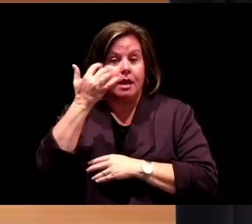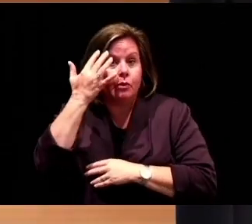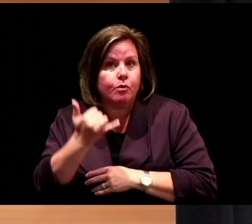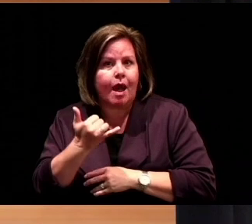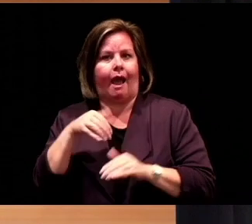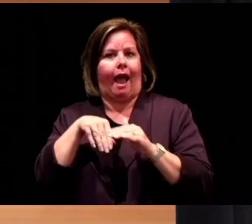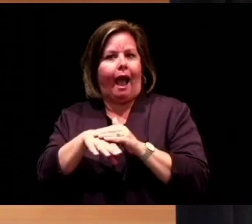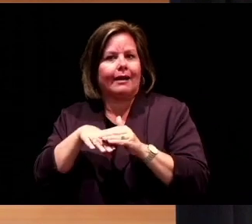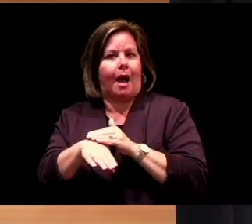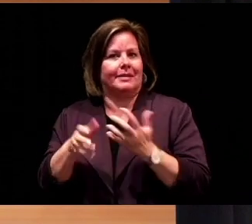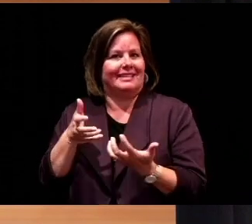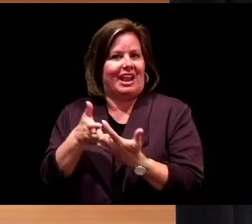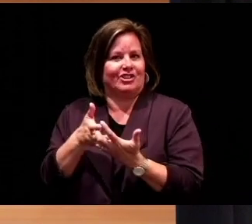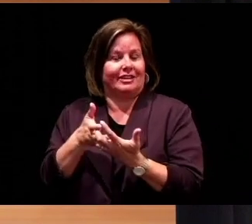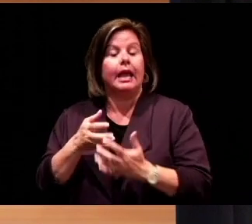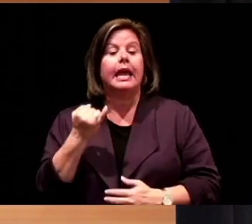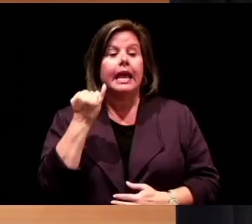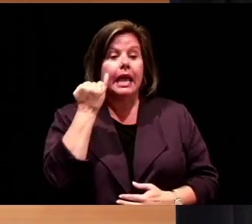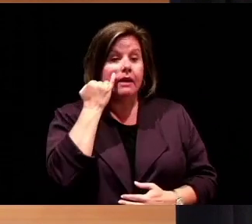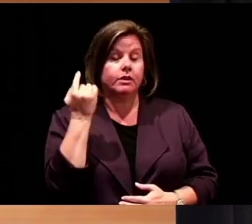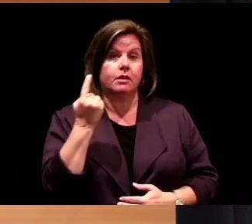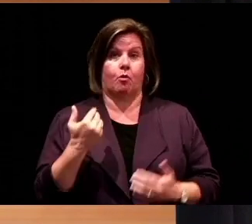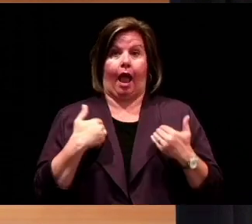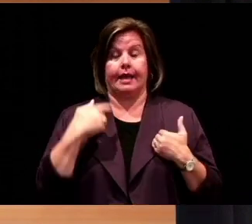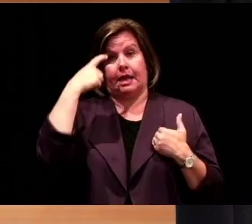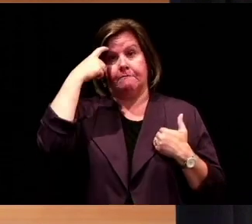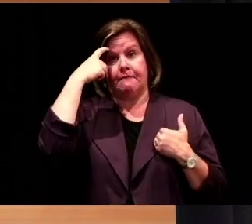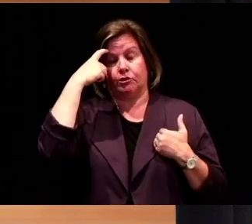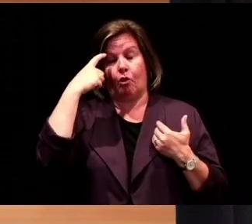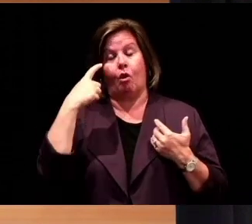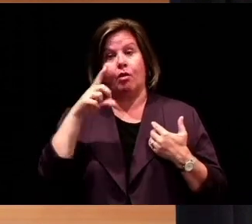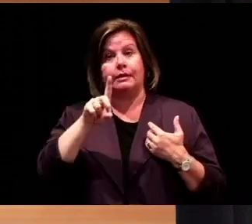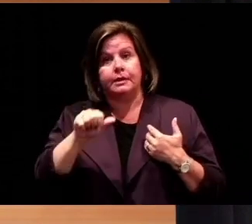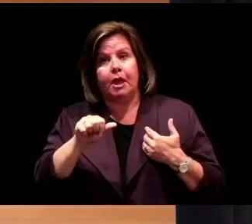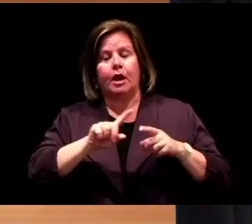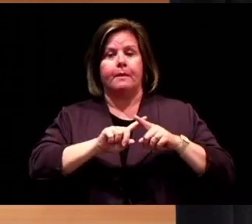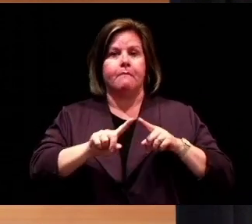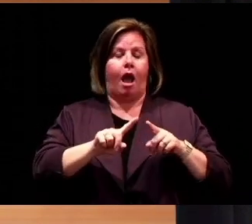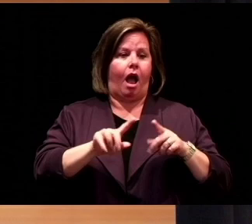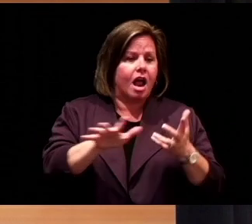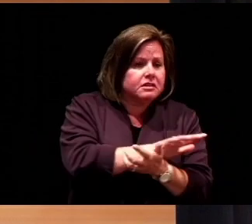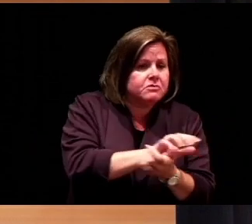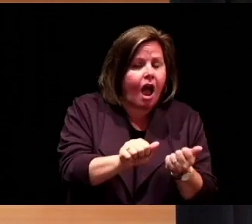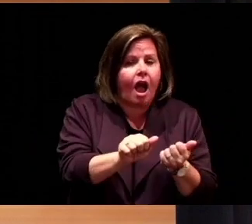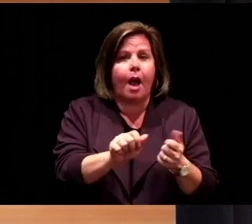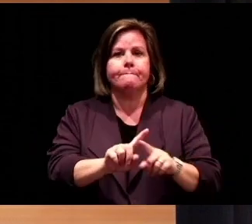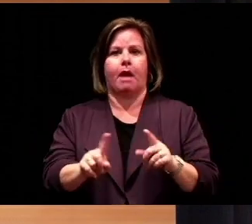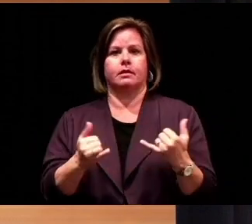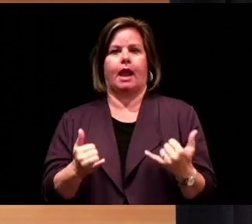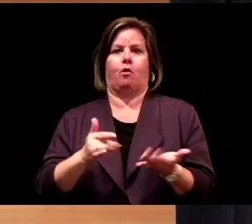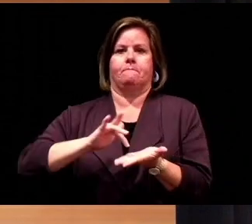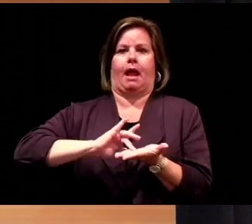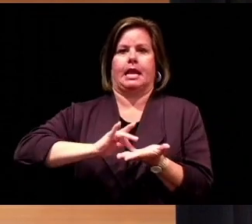is that you are judging someone based on his or her merit instead of putting them into a pigeonhole. Okay, wrap it